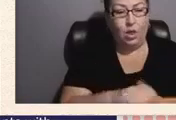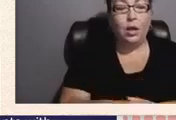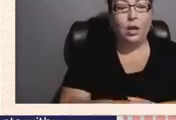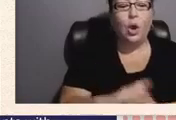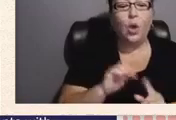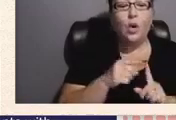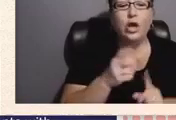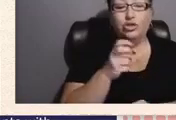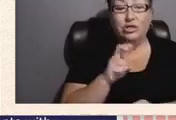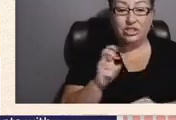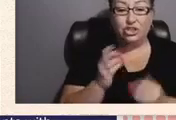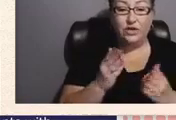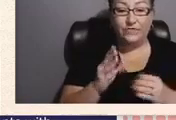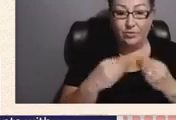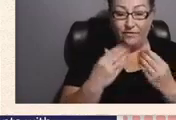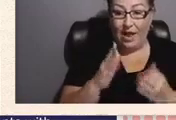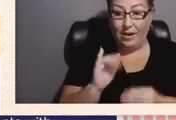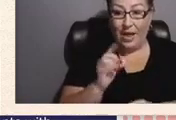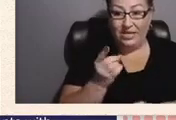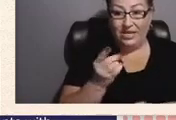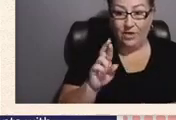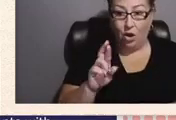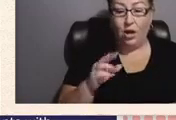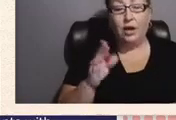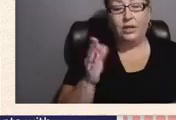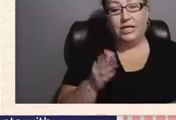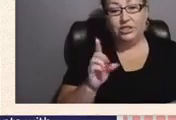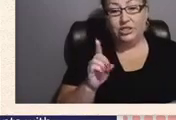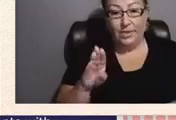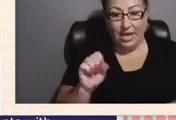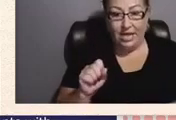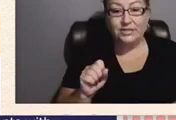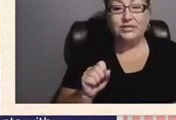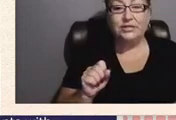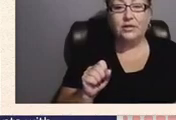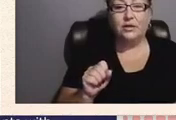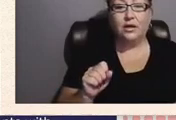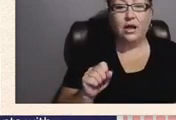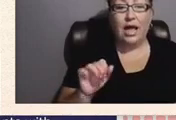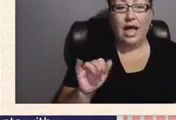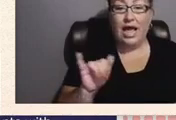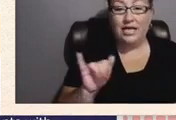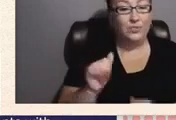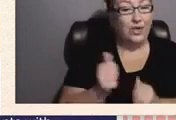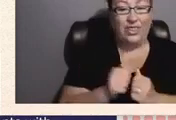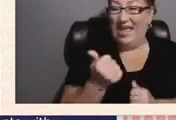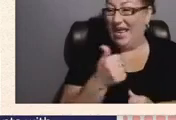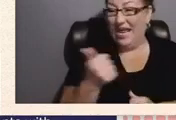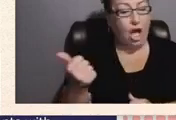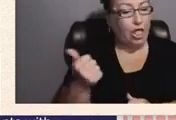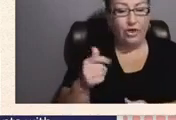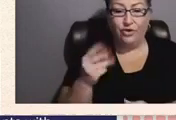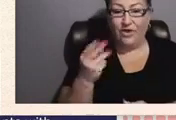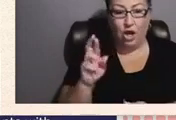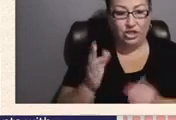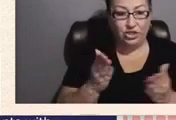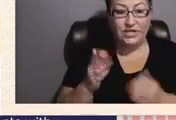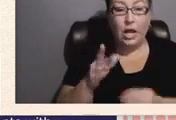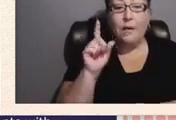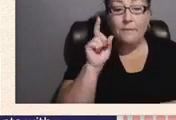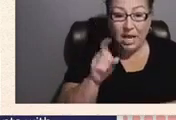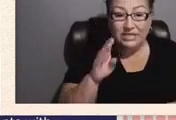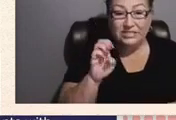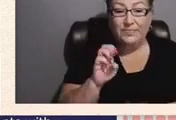is provided by DVR/DBS, that they're providing those services as if any other VR service, they must be